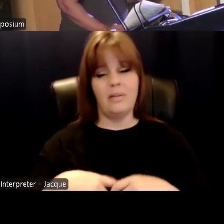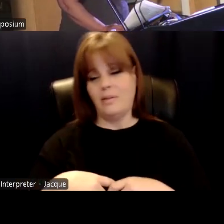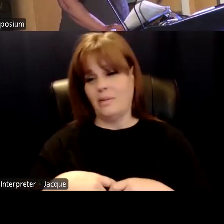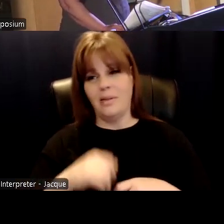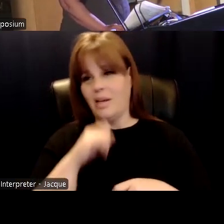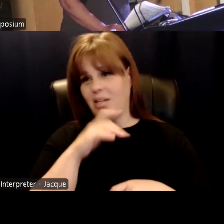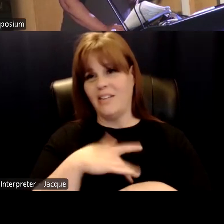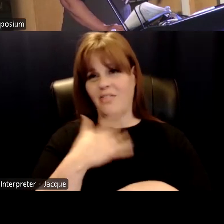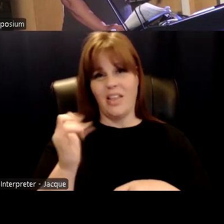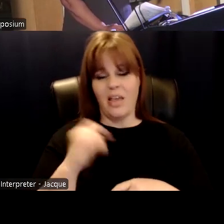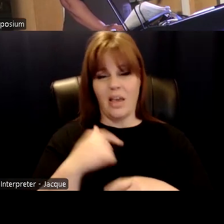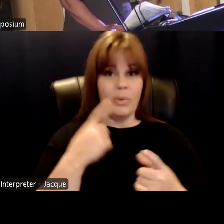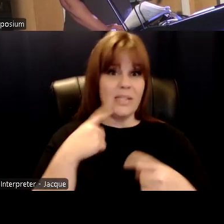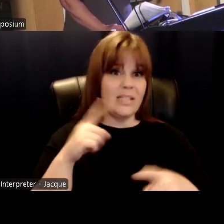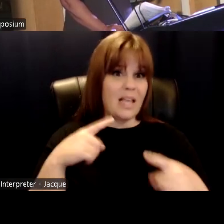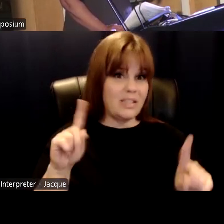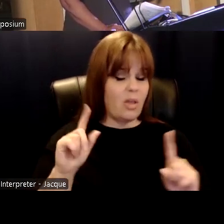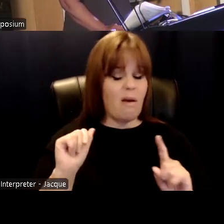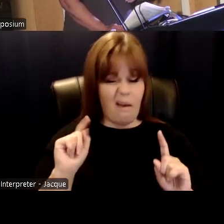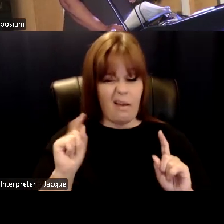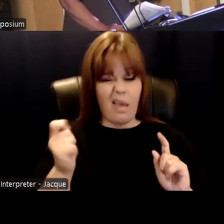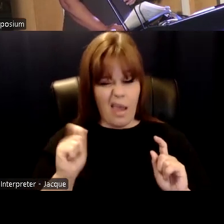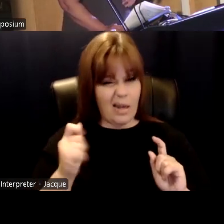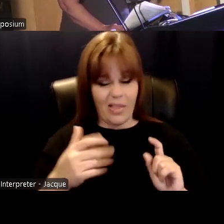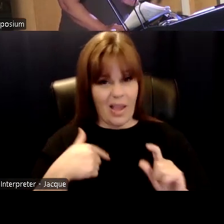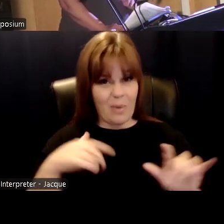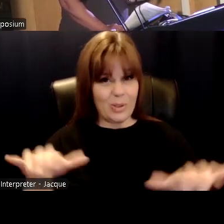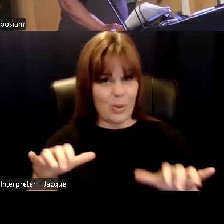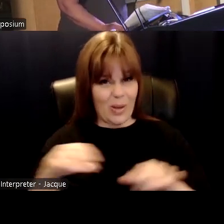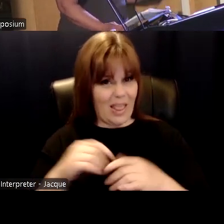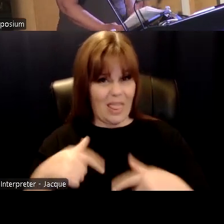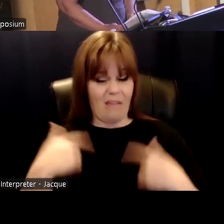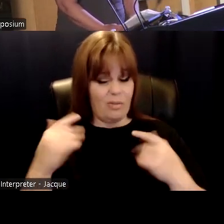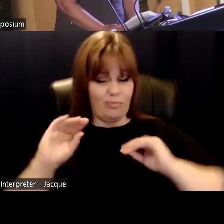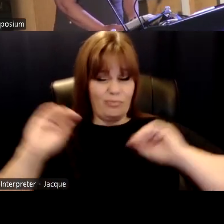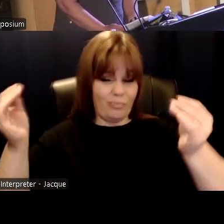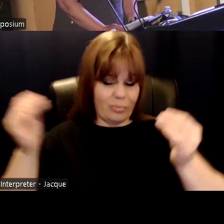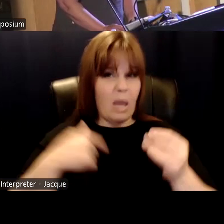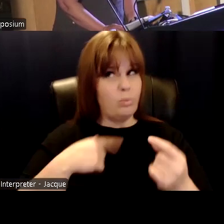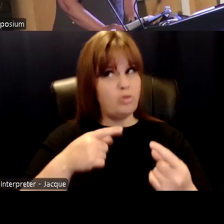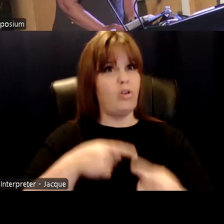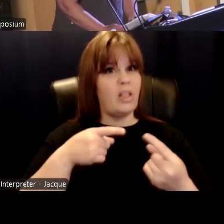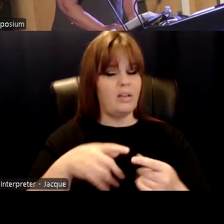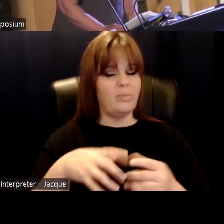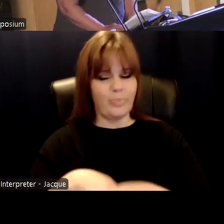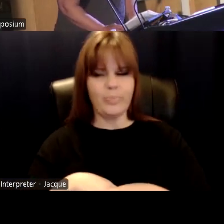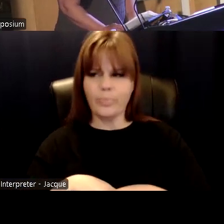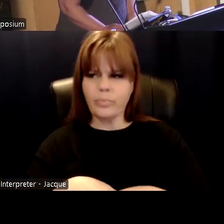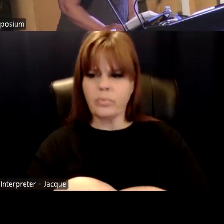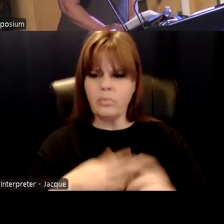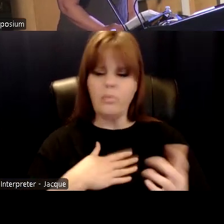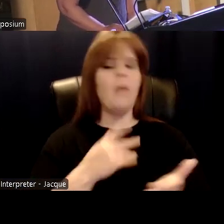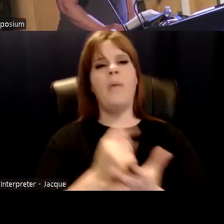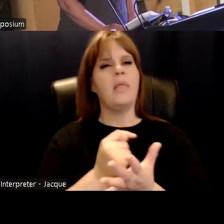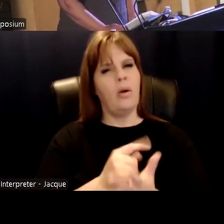was successful at anything I was doing in life. It was just, I was really struggling. And my therapist asked me a